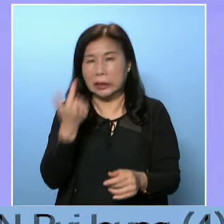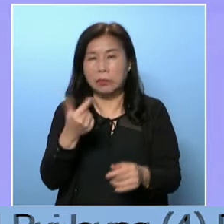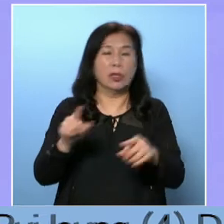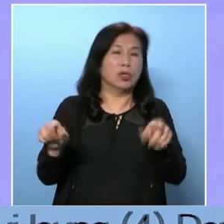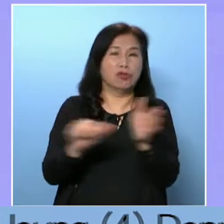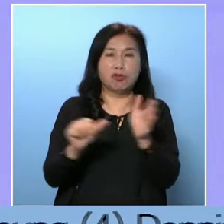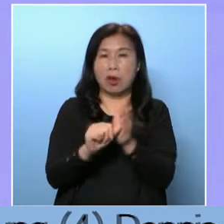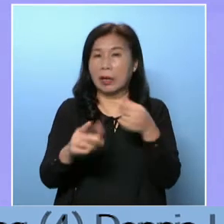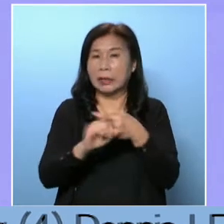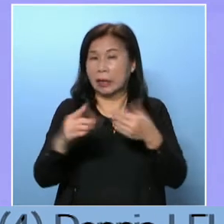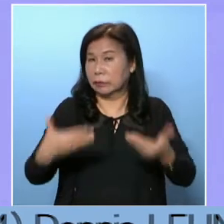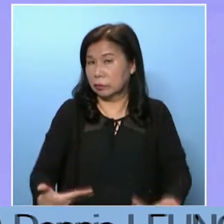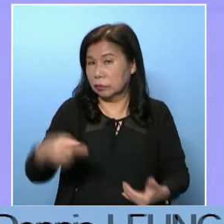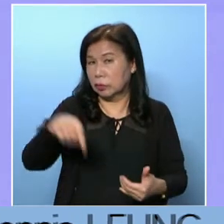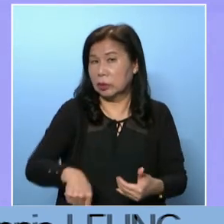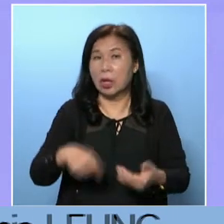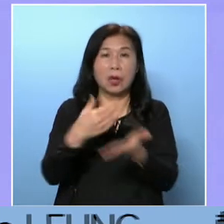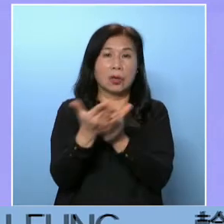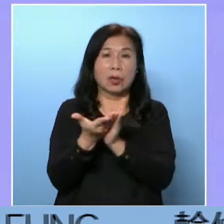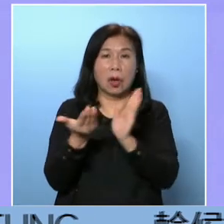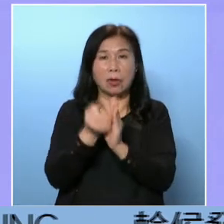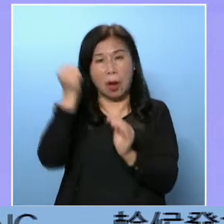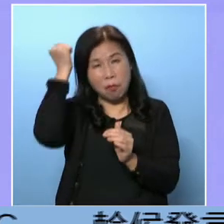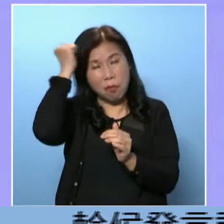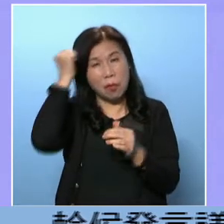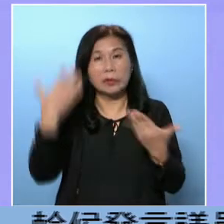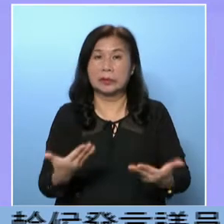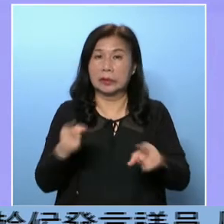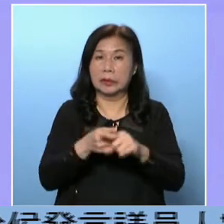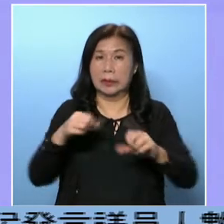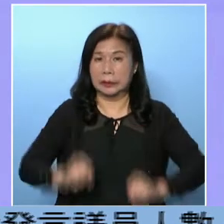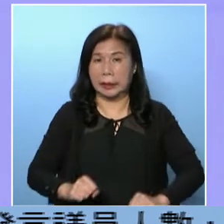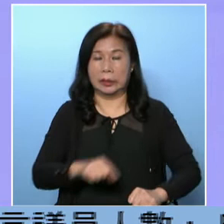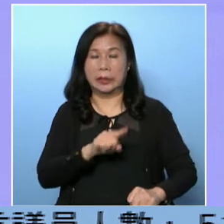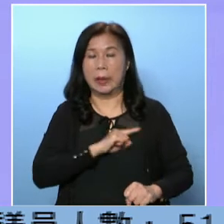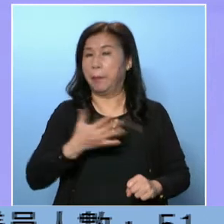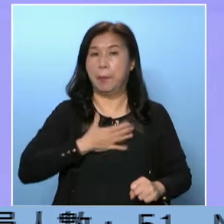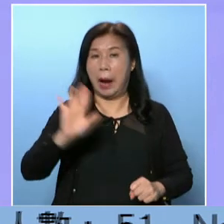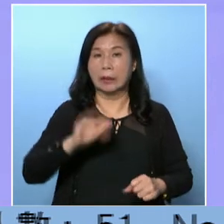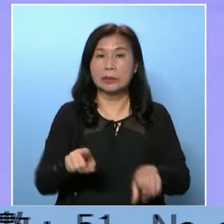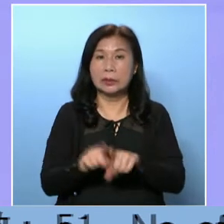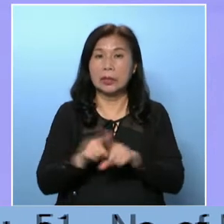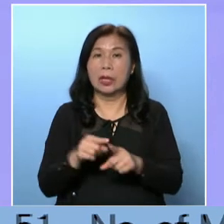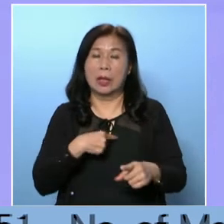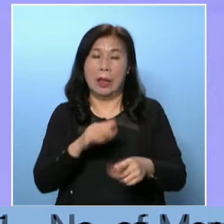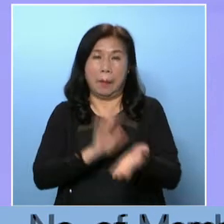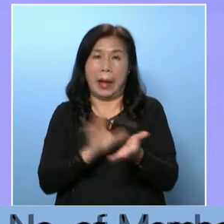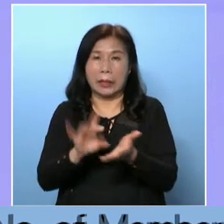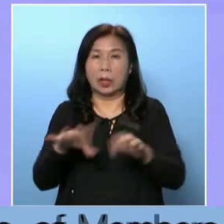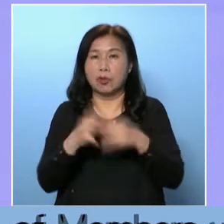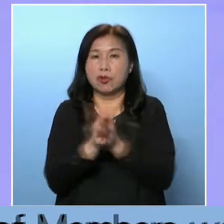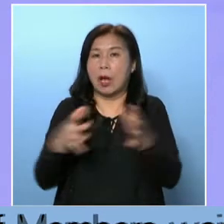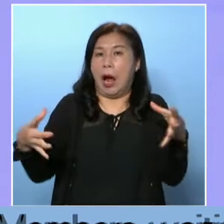1,000 cases every day. It is the most critical juncture. In face of the challenges, first, we have to be resolute.